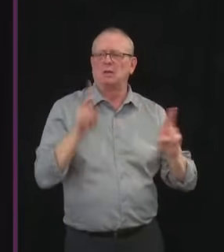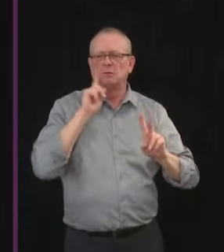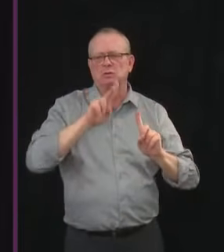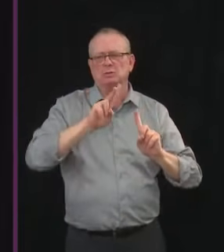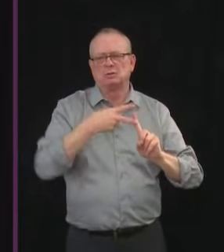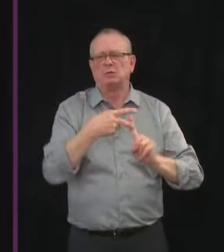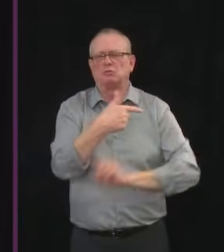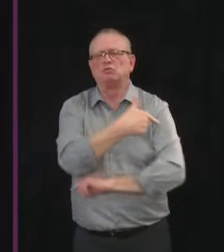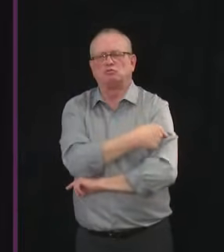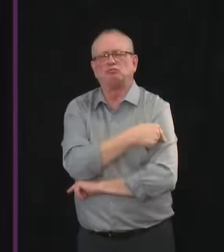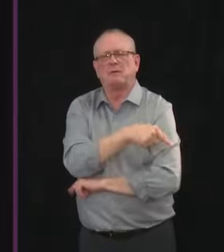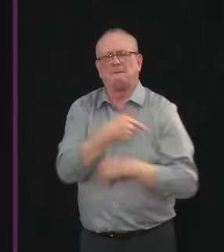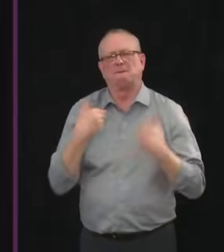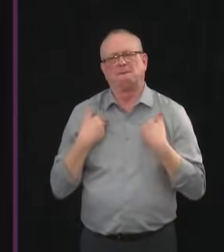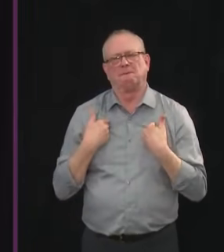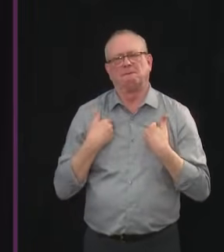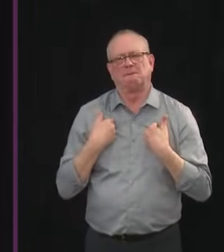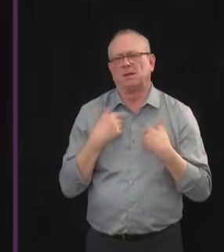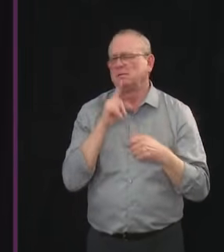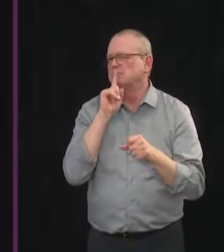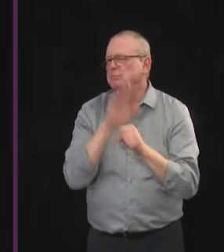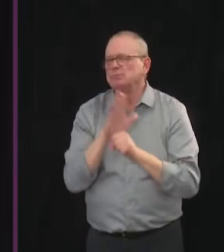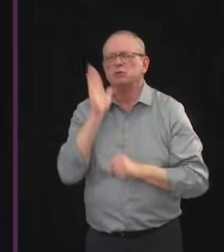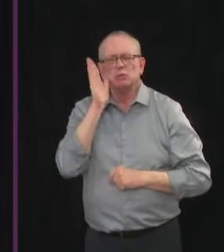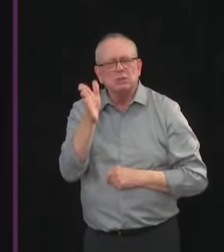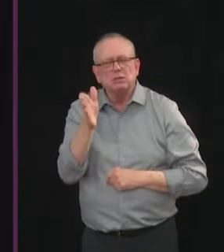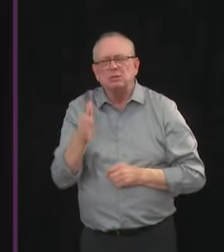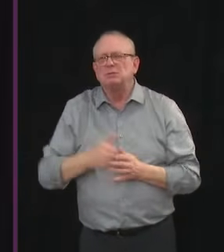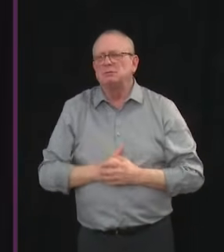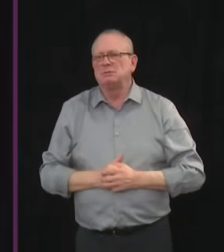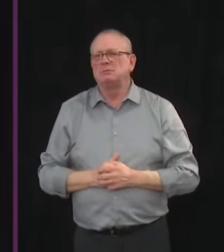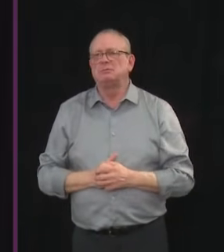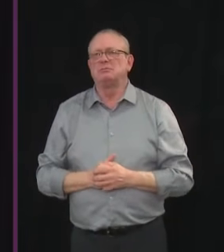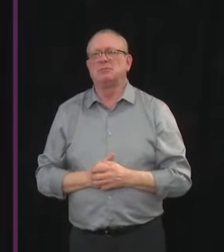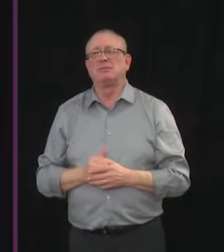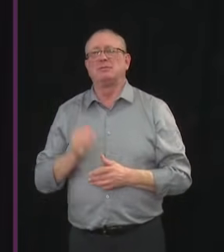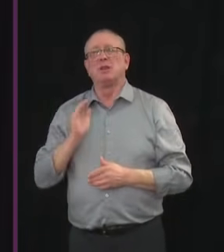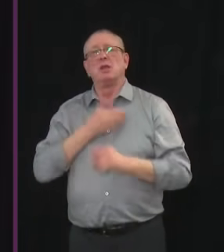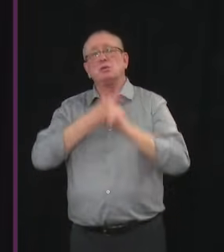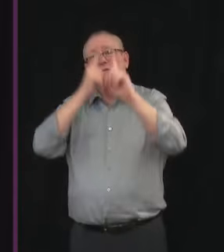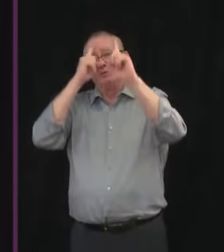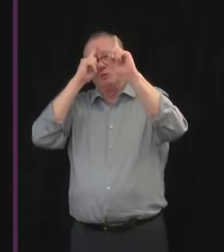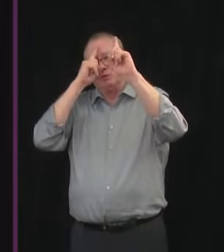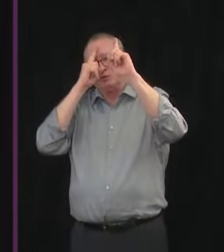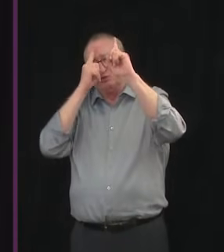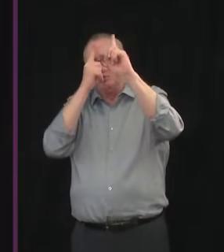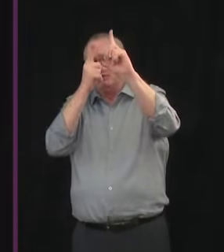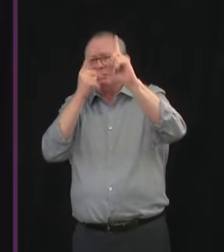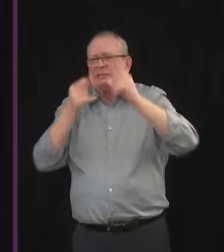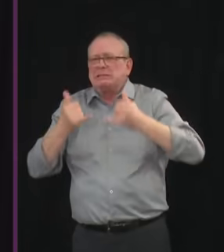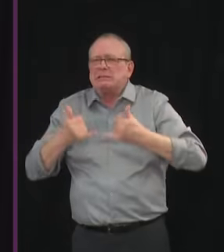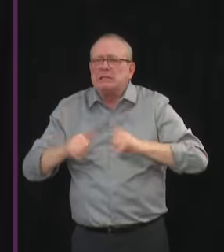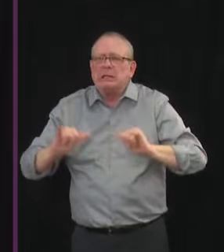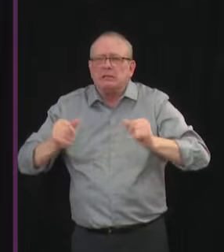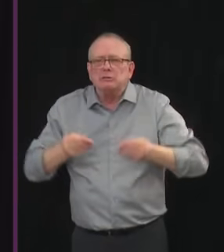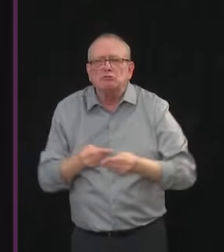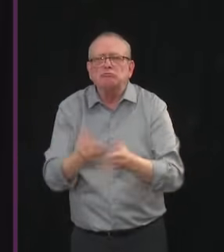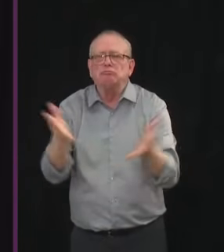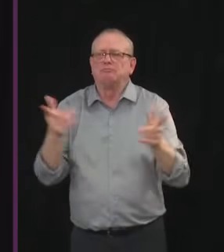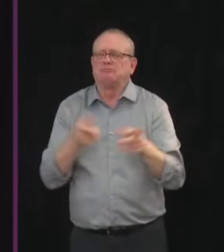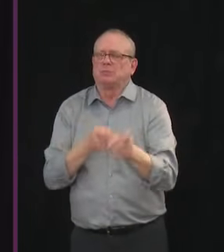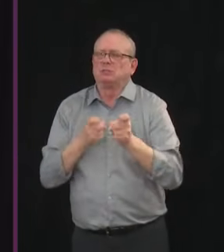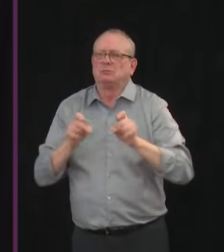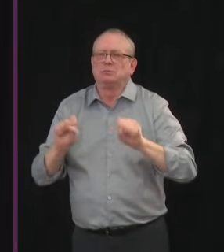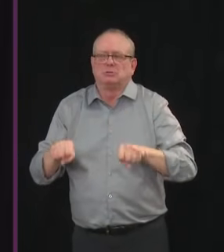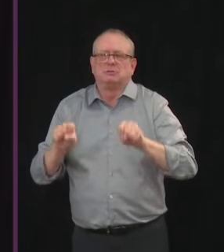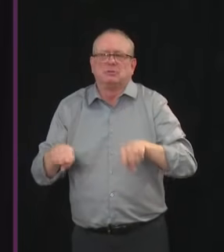that Albertans have access to vaccine as quickly as possible is one that allows that opportunity for Albertans to be protected, as many as